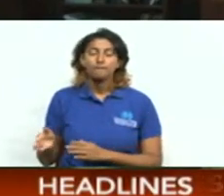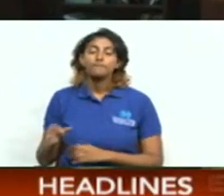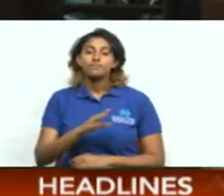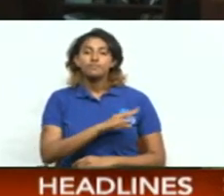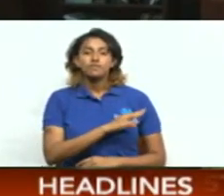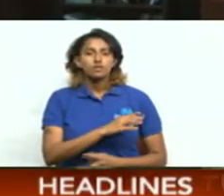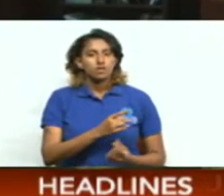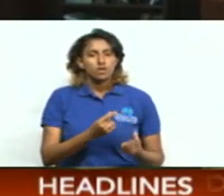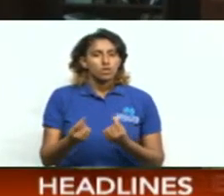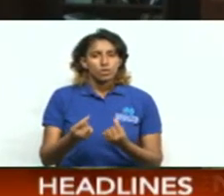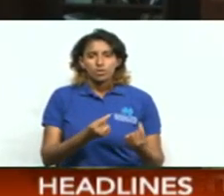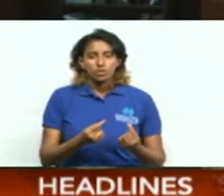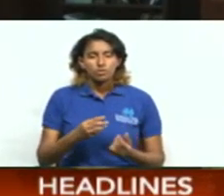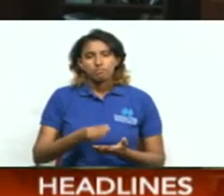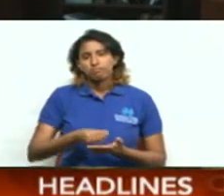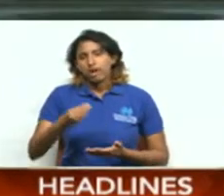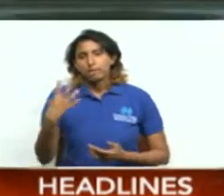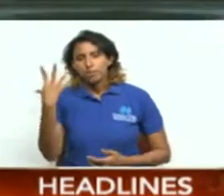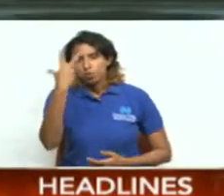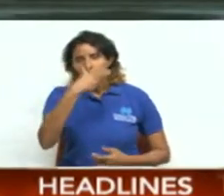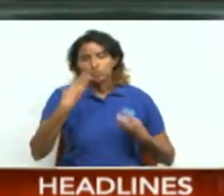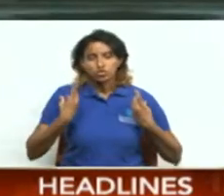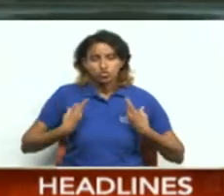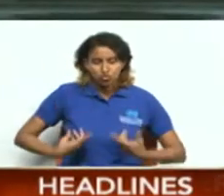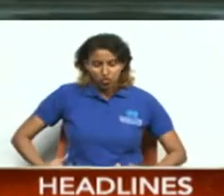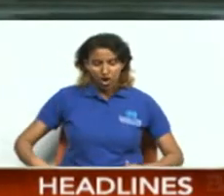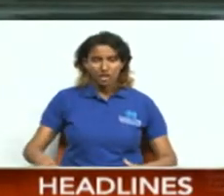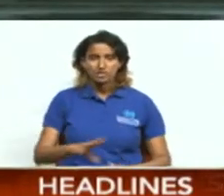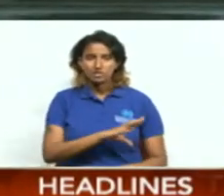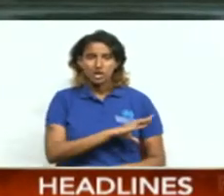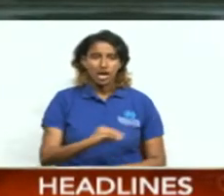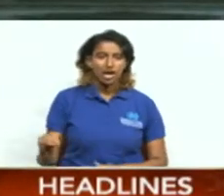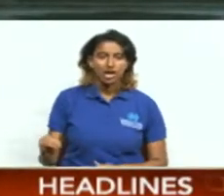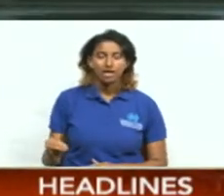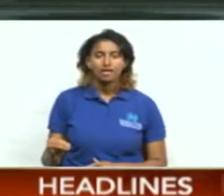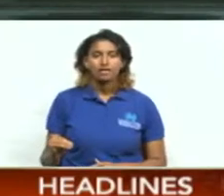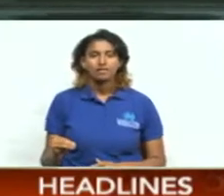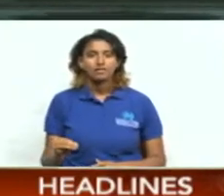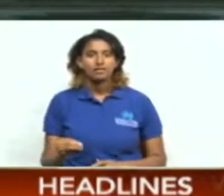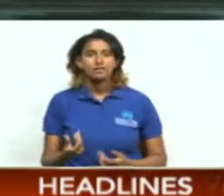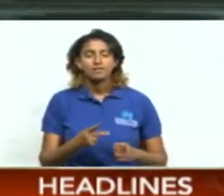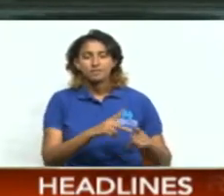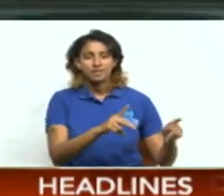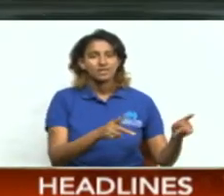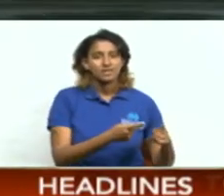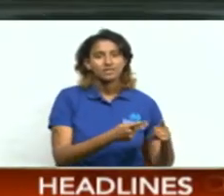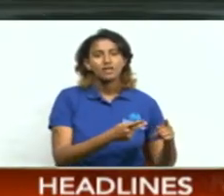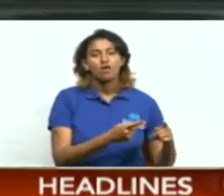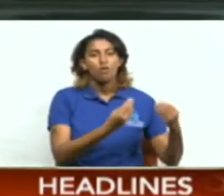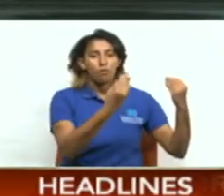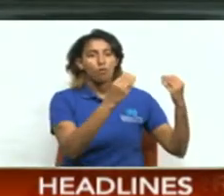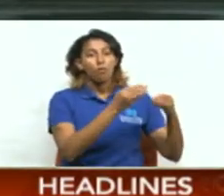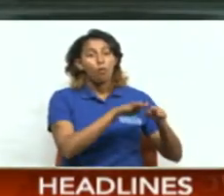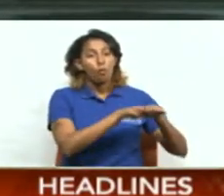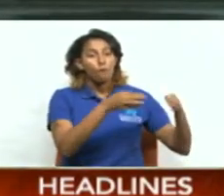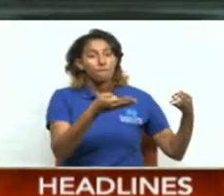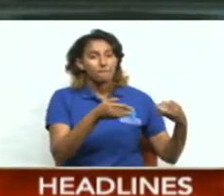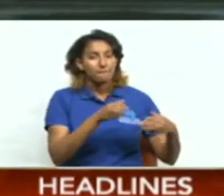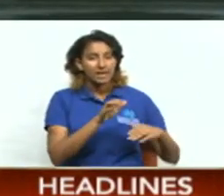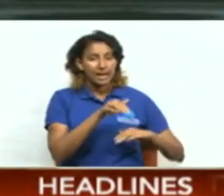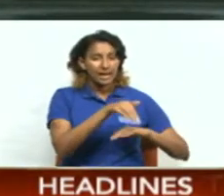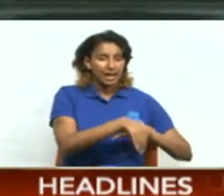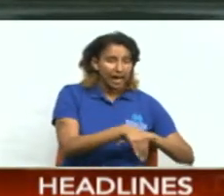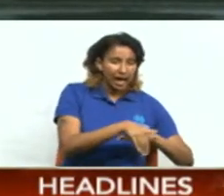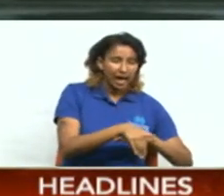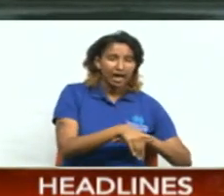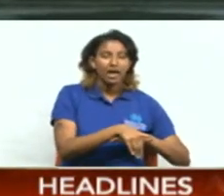buy beautiful dresses and markets are open late night, like in the last week of